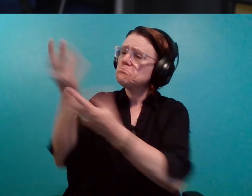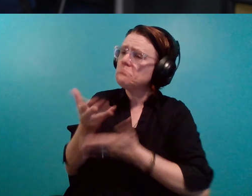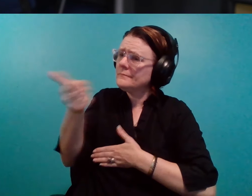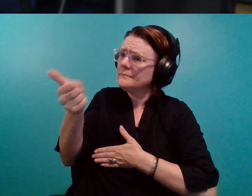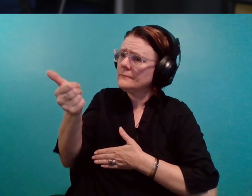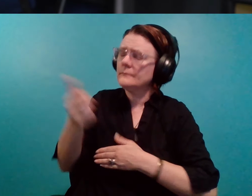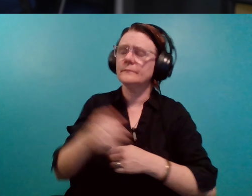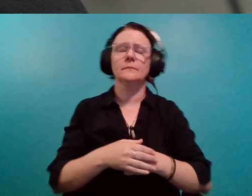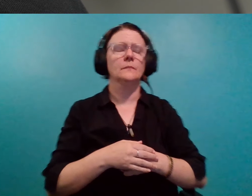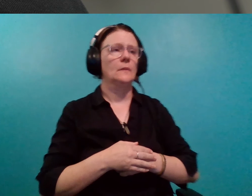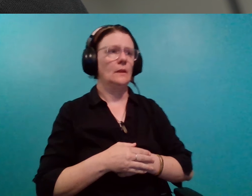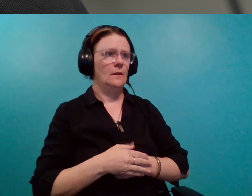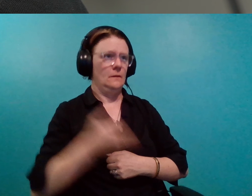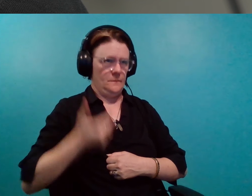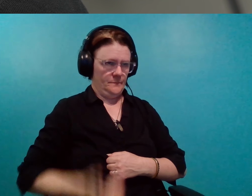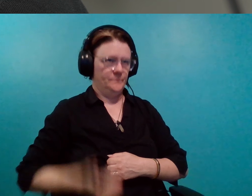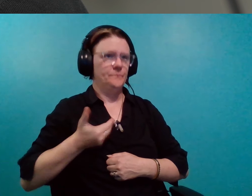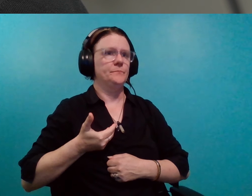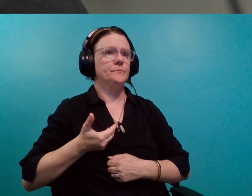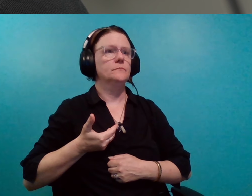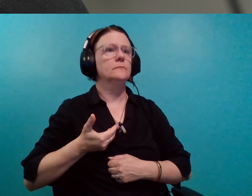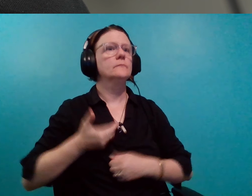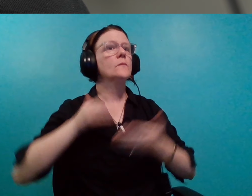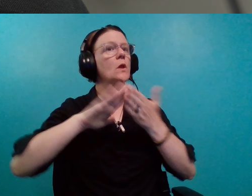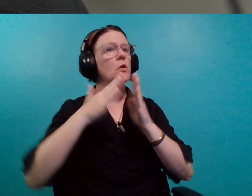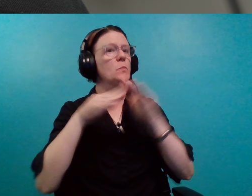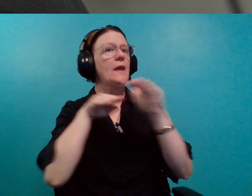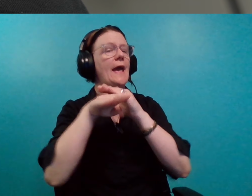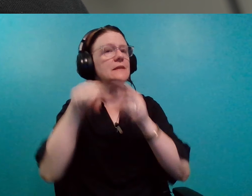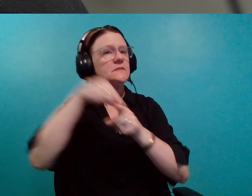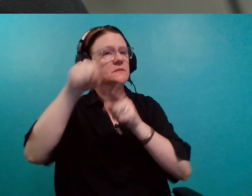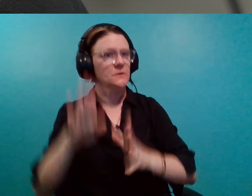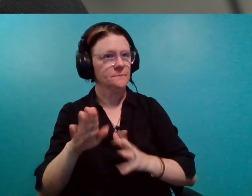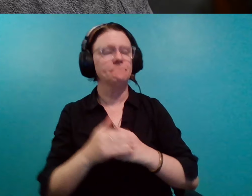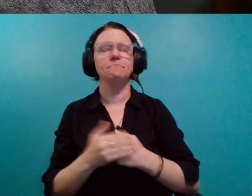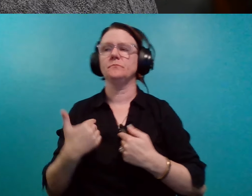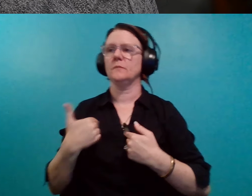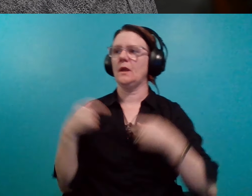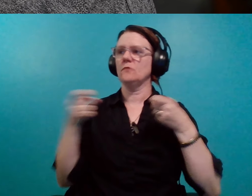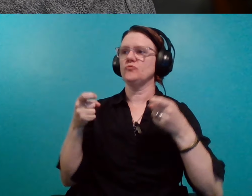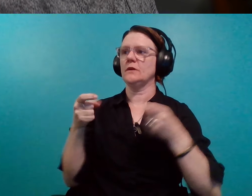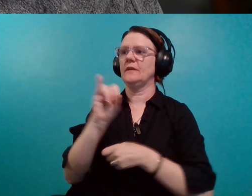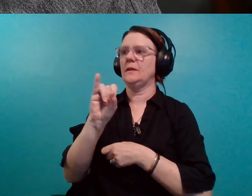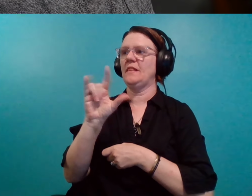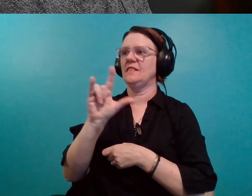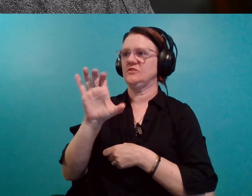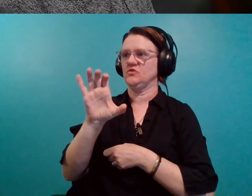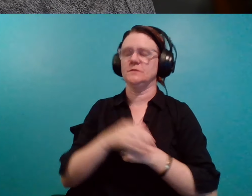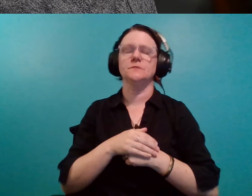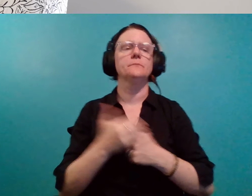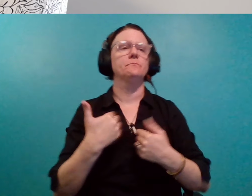Can you tell me a little bit about yourself? I am a community access specialist. I am a director of independent